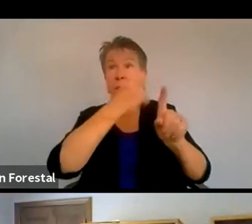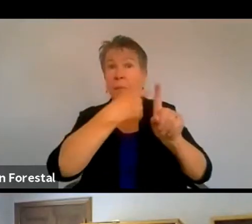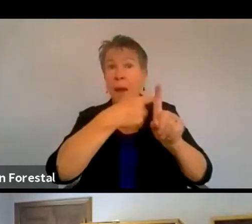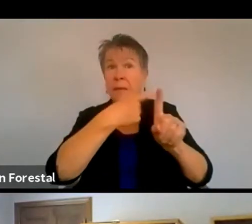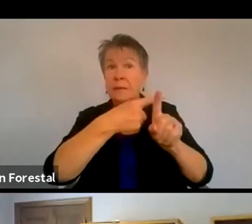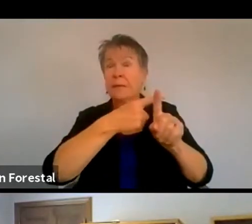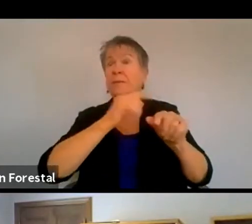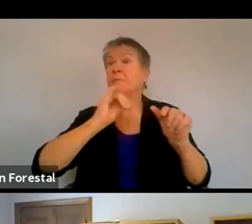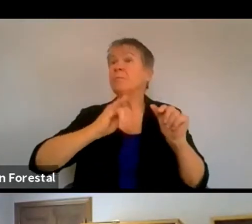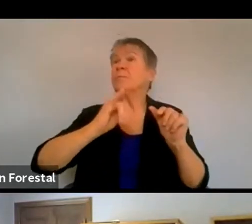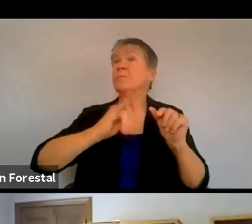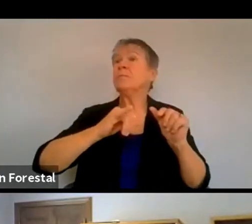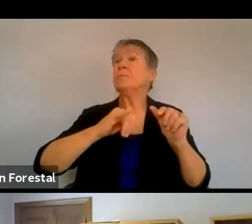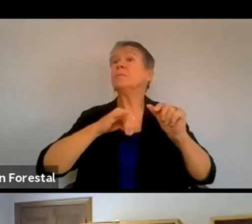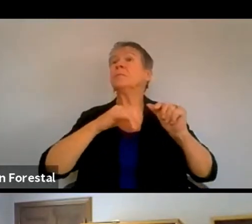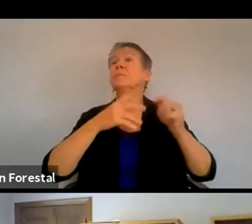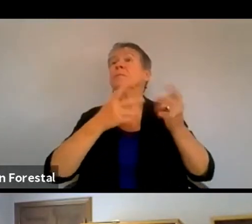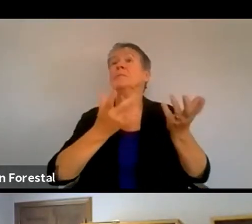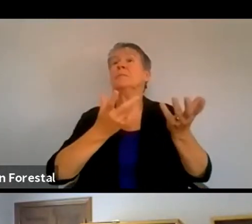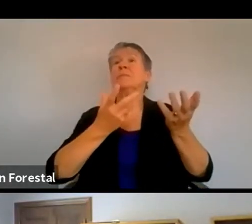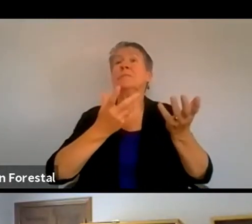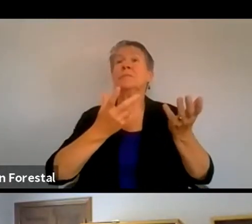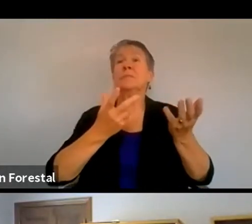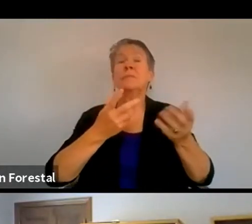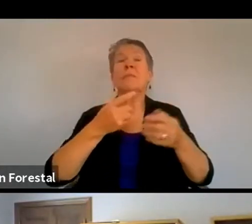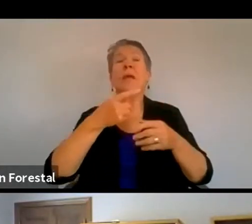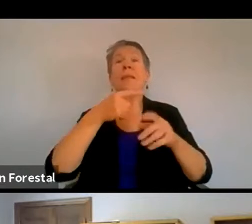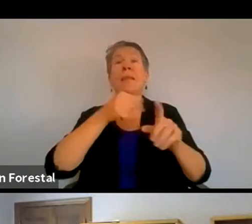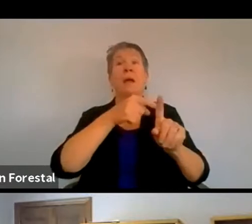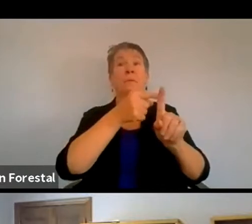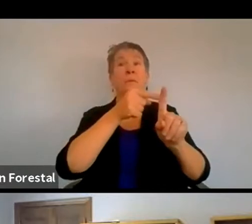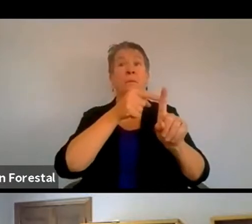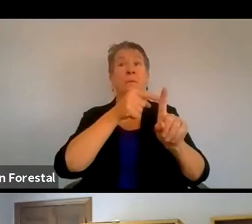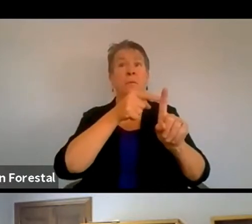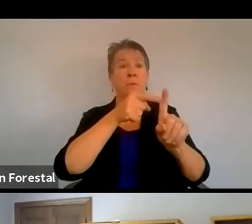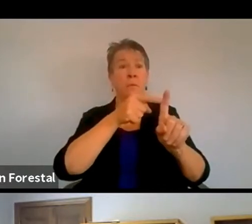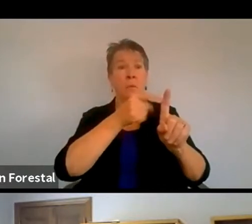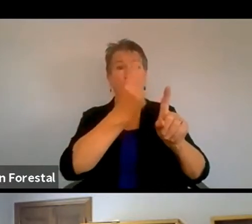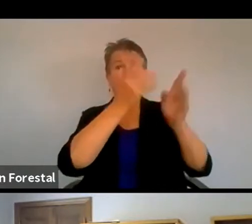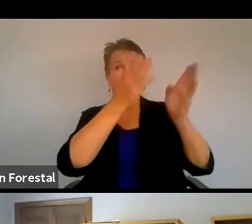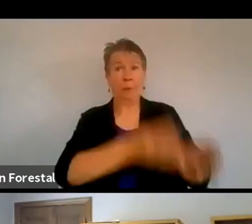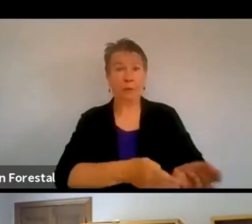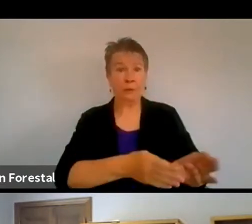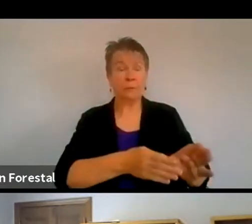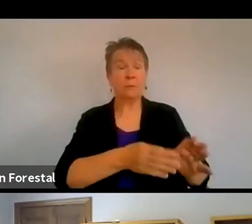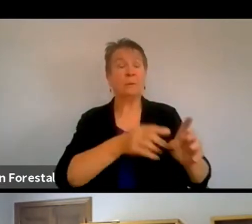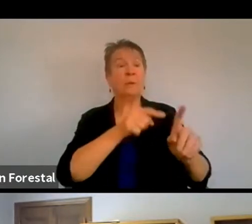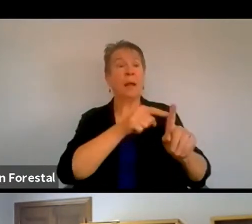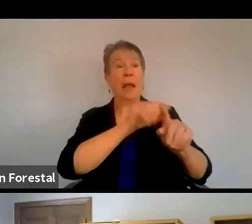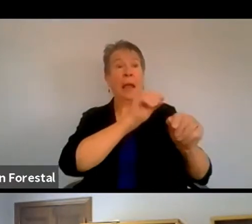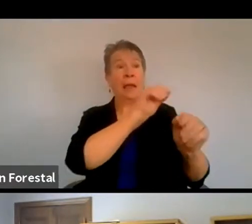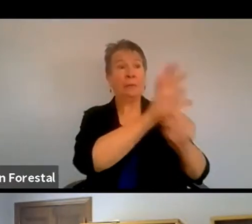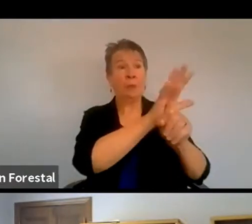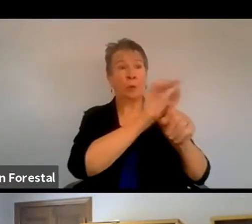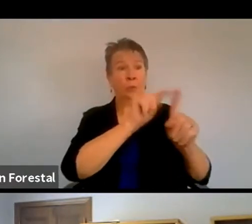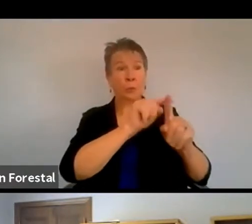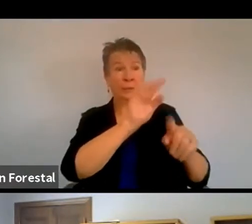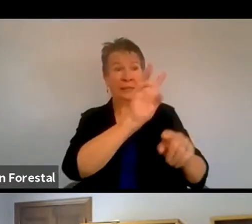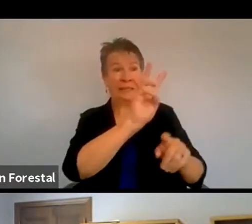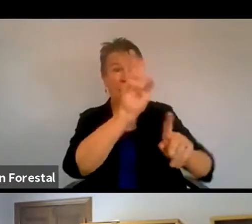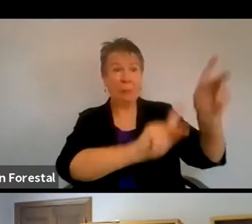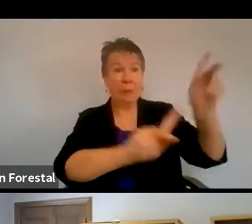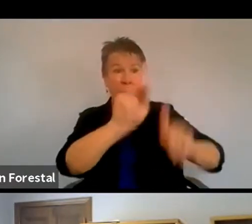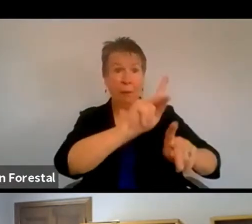multiple times for just 1 minute at a time. And the inmates became infected or were